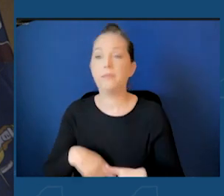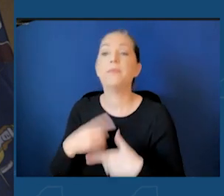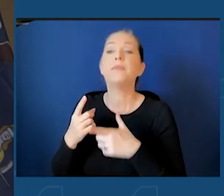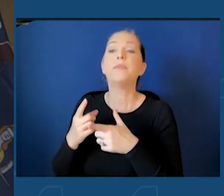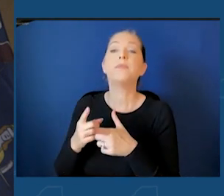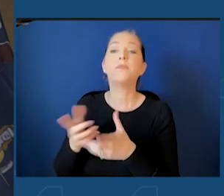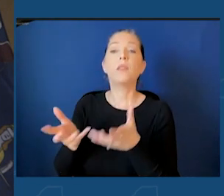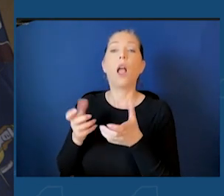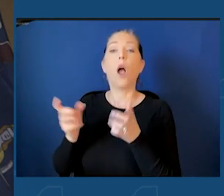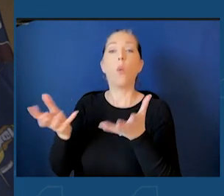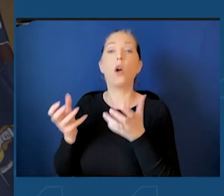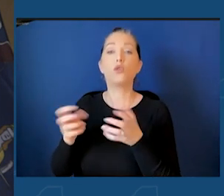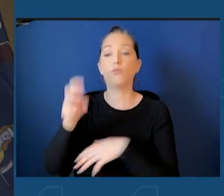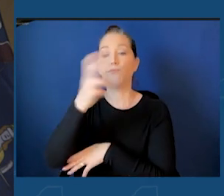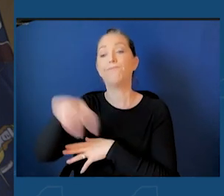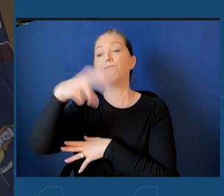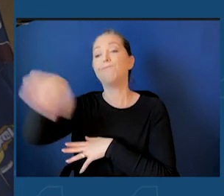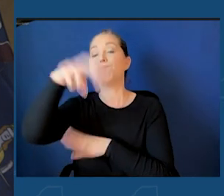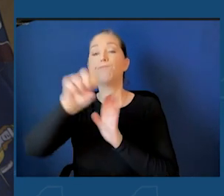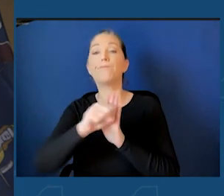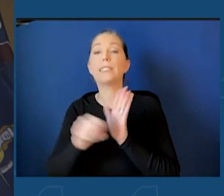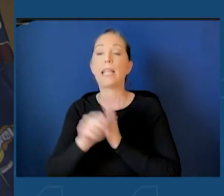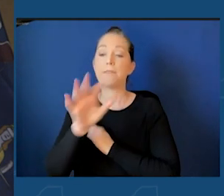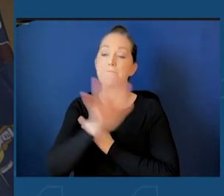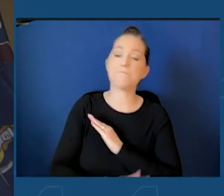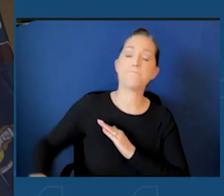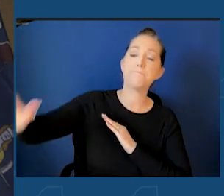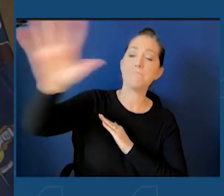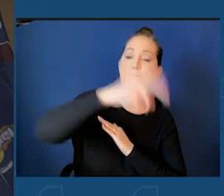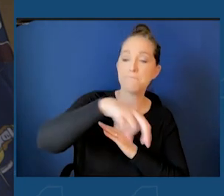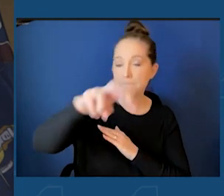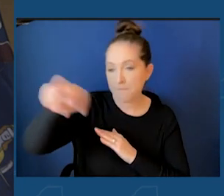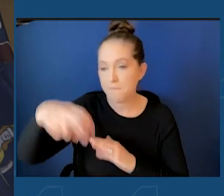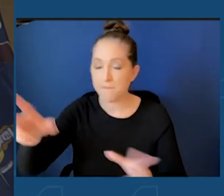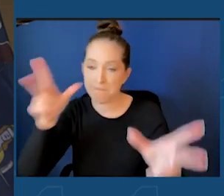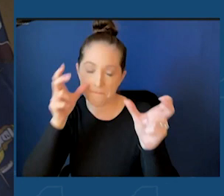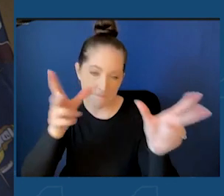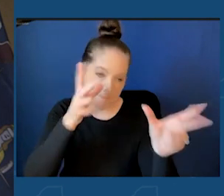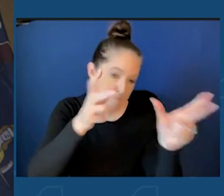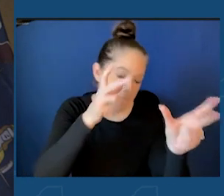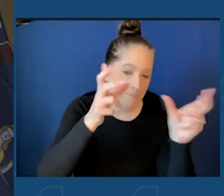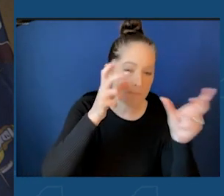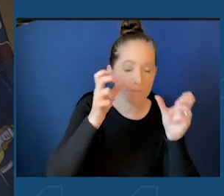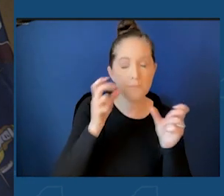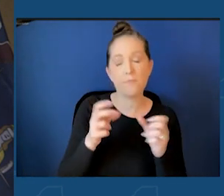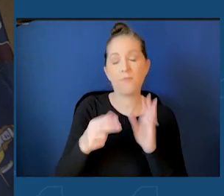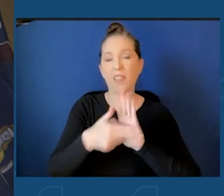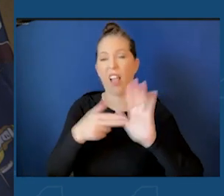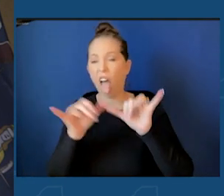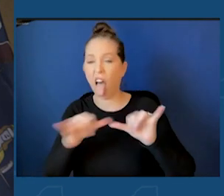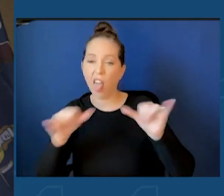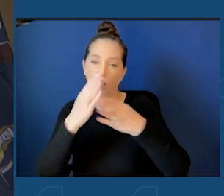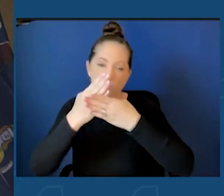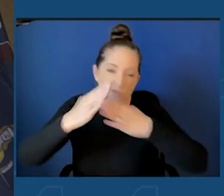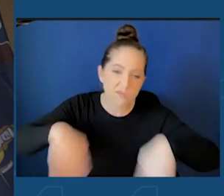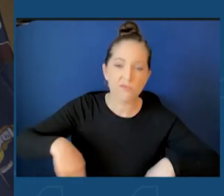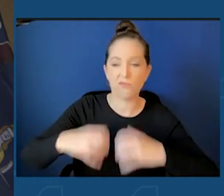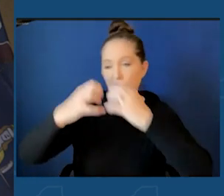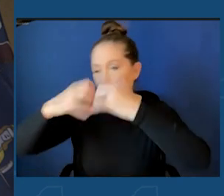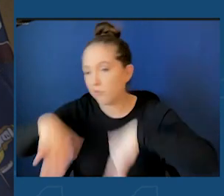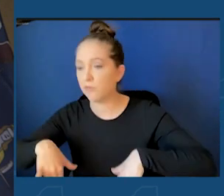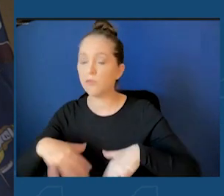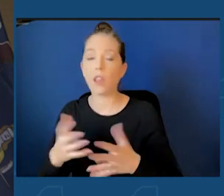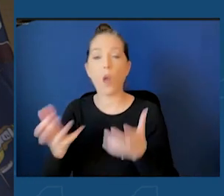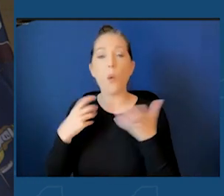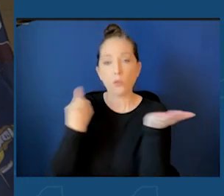the state, and I want to help break down the barriers and the stigma and let more people talk about it, and then there's a ripple effect.